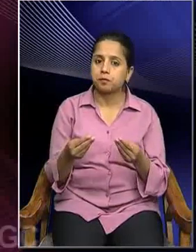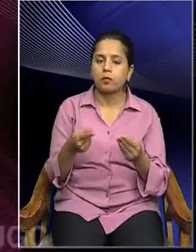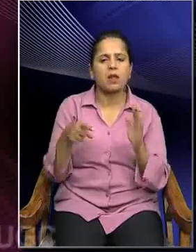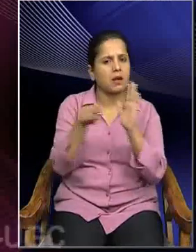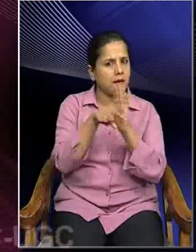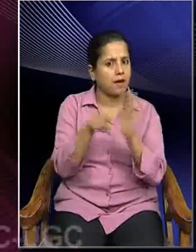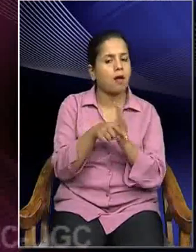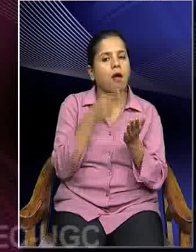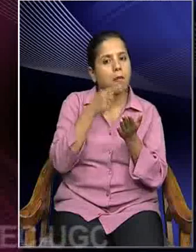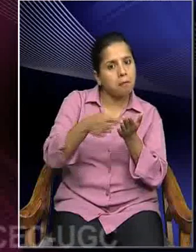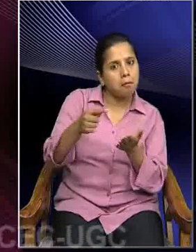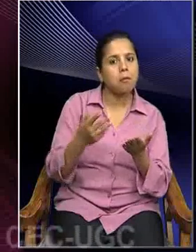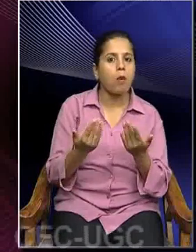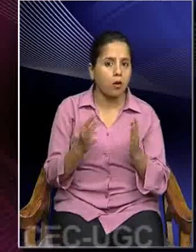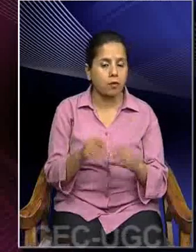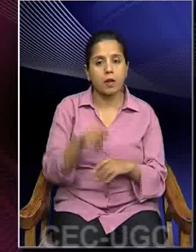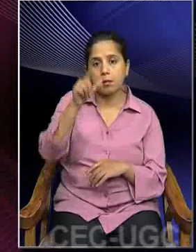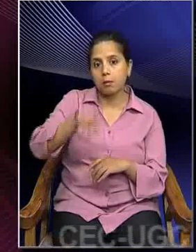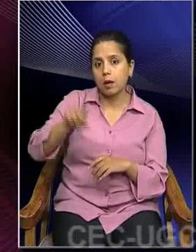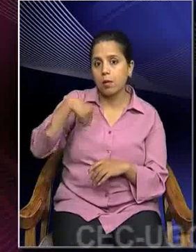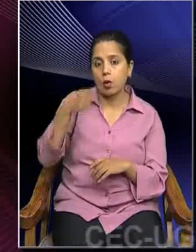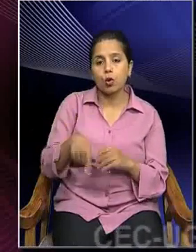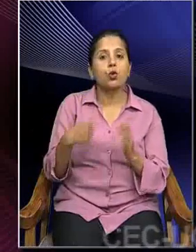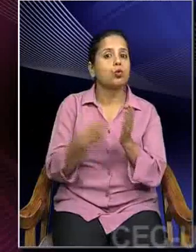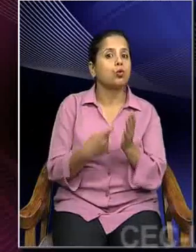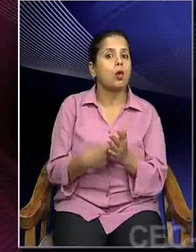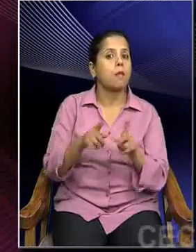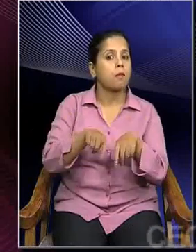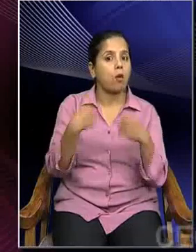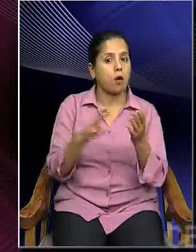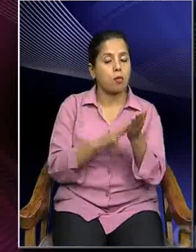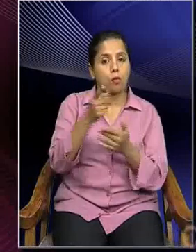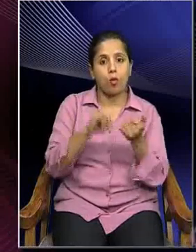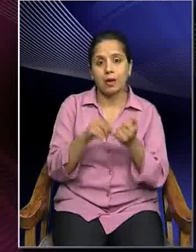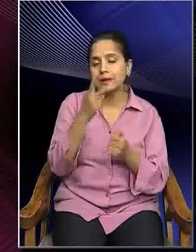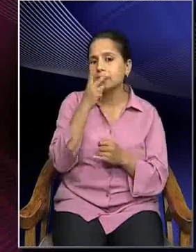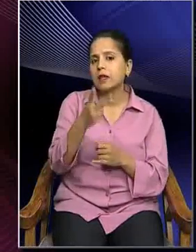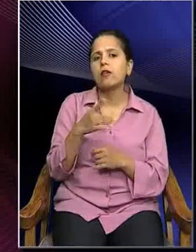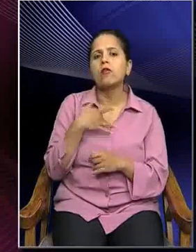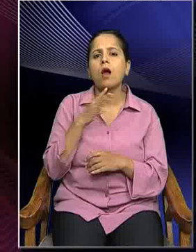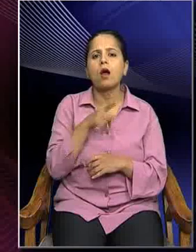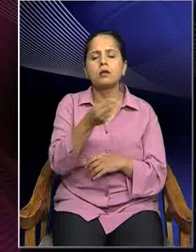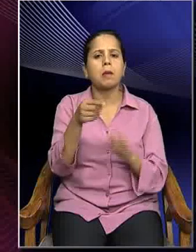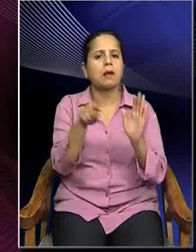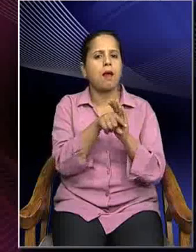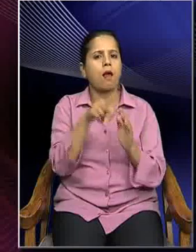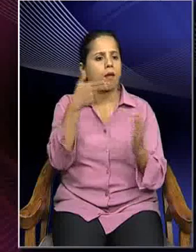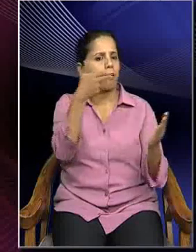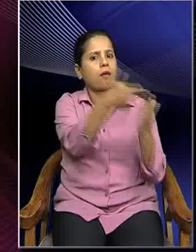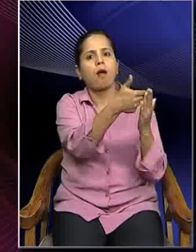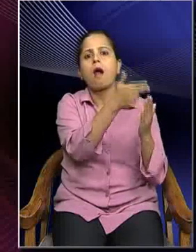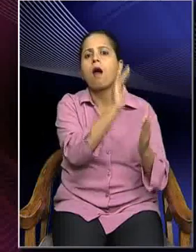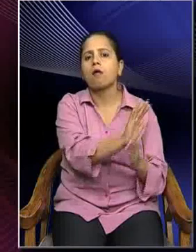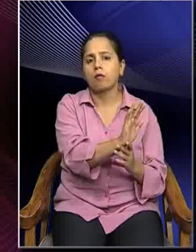negative sanction. People who violate mores are seen as with negative label. They